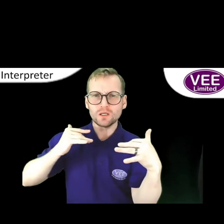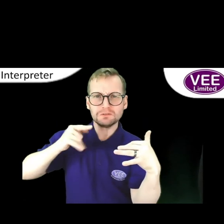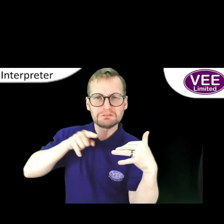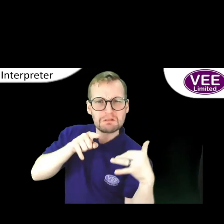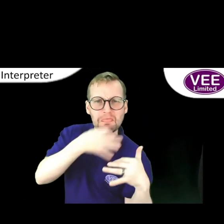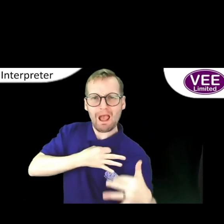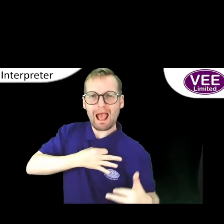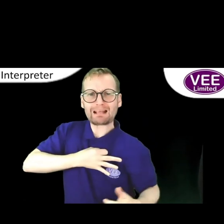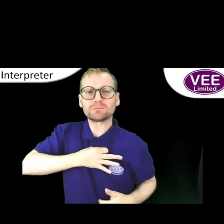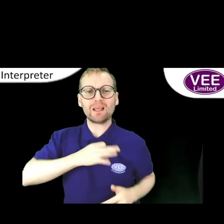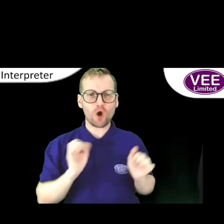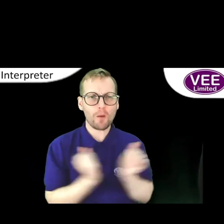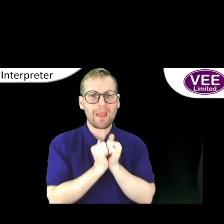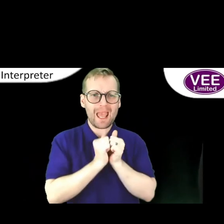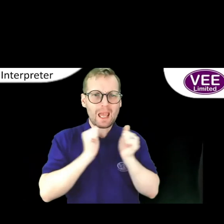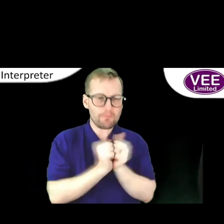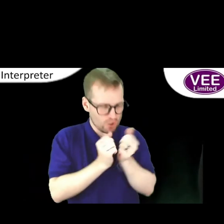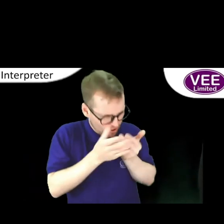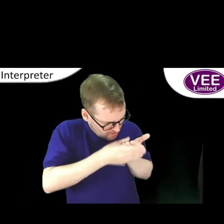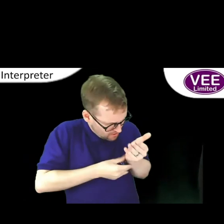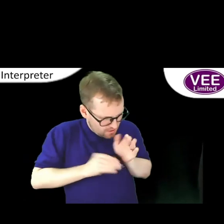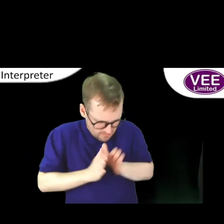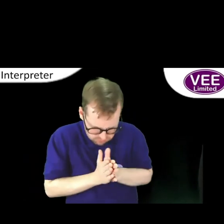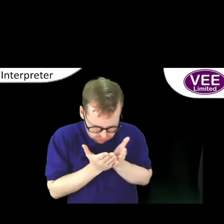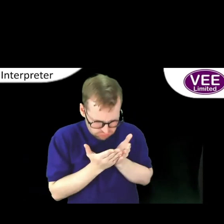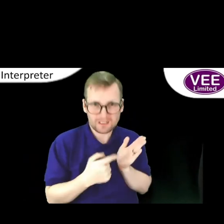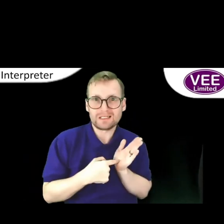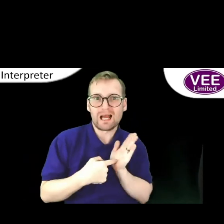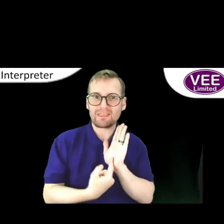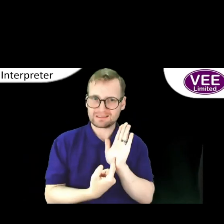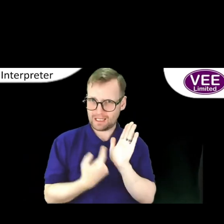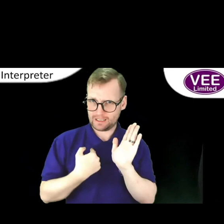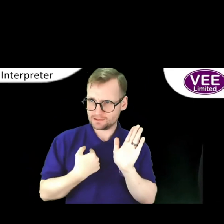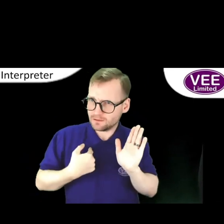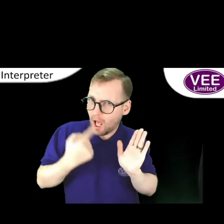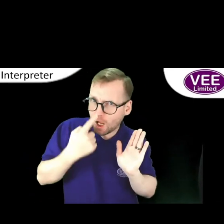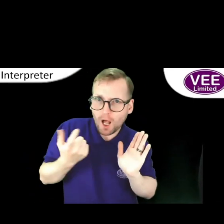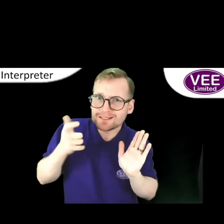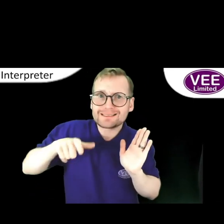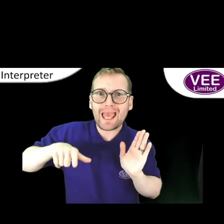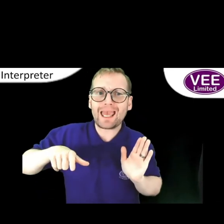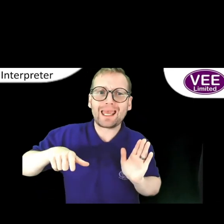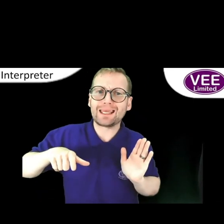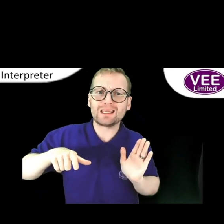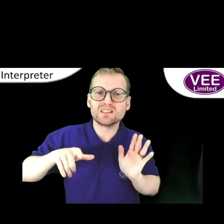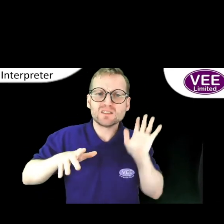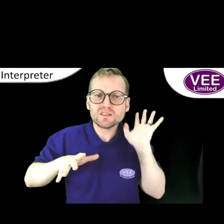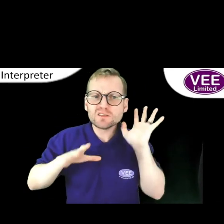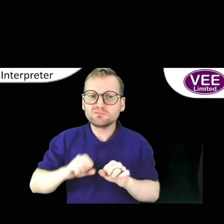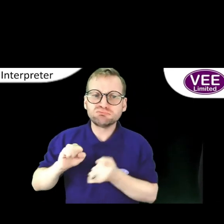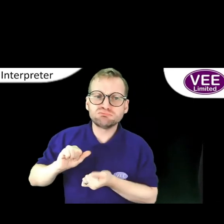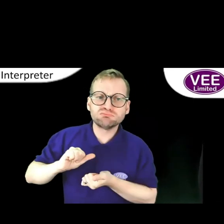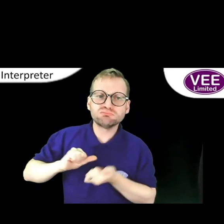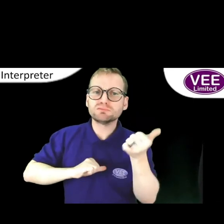me for my papers, and they said I could not stay. Deported was